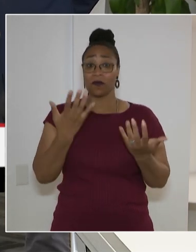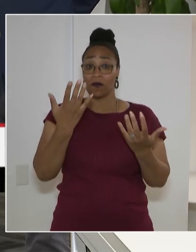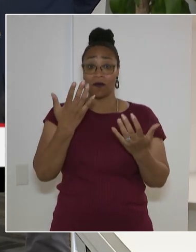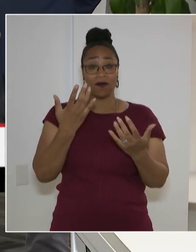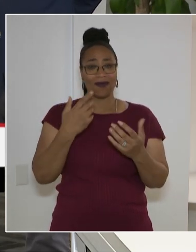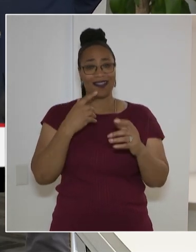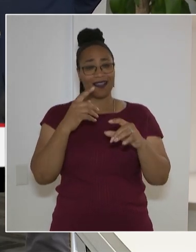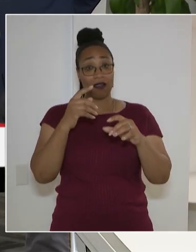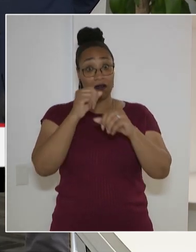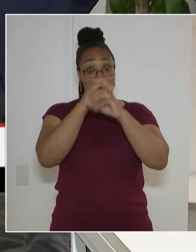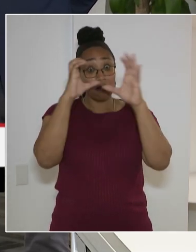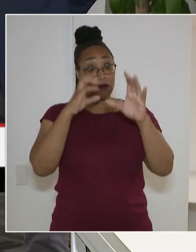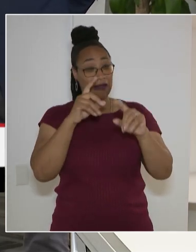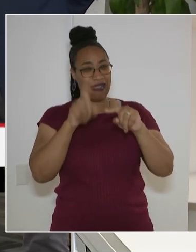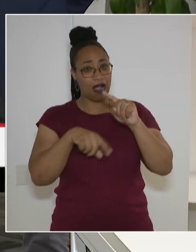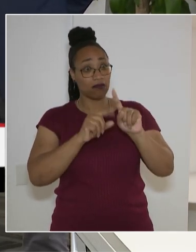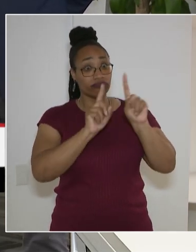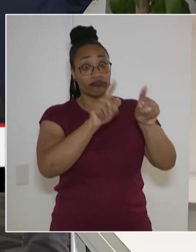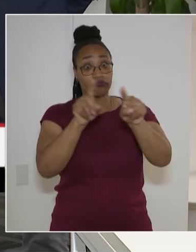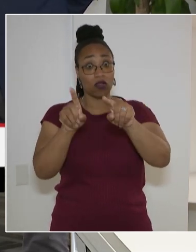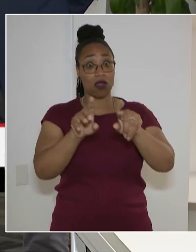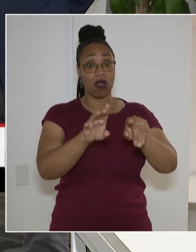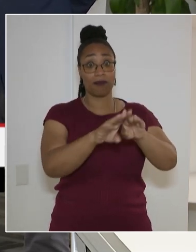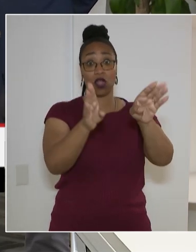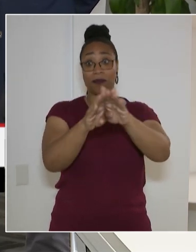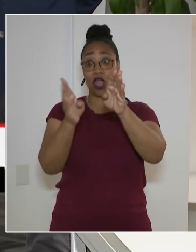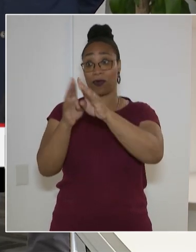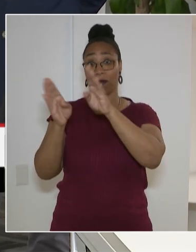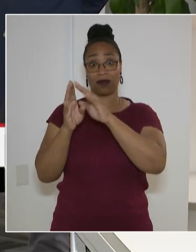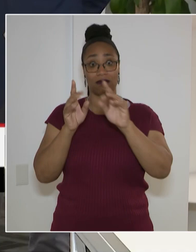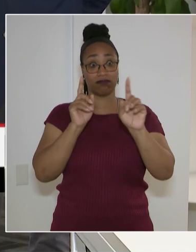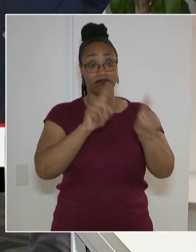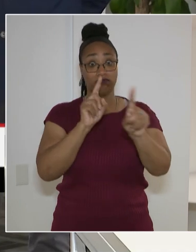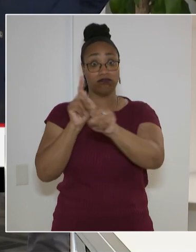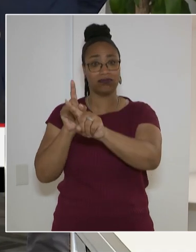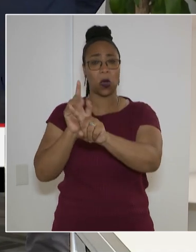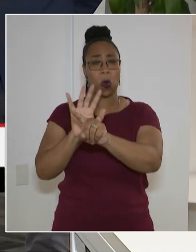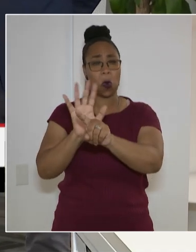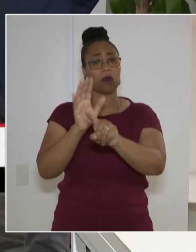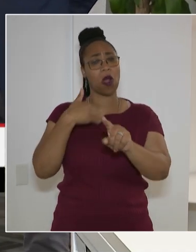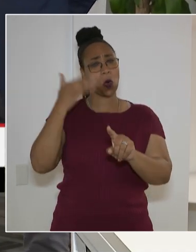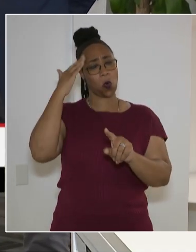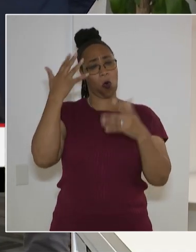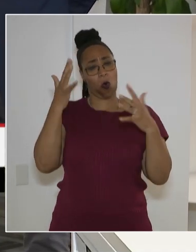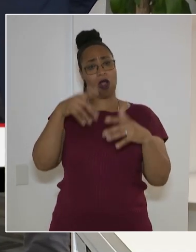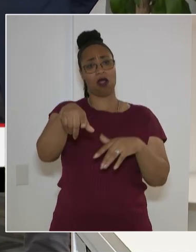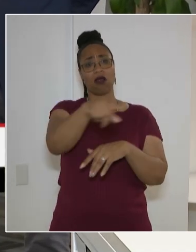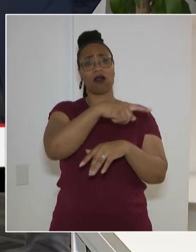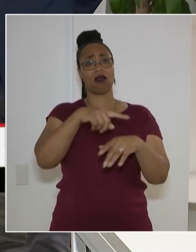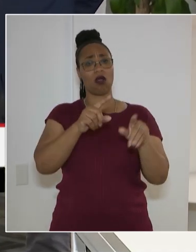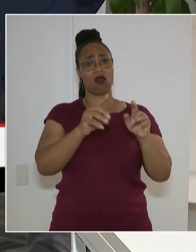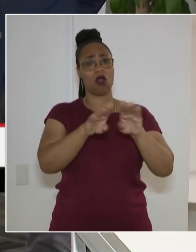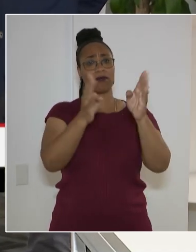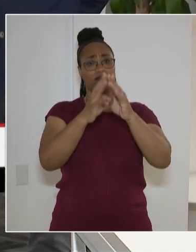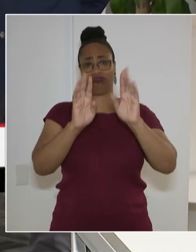basis. But I'll turn to Nina to share any other kind of progress notes on the comeback.